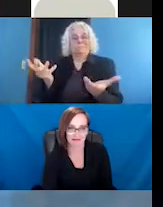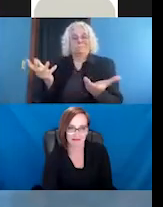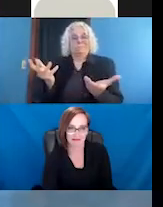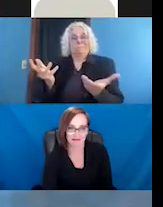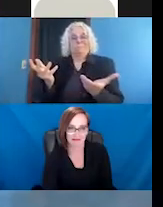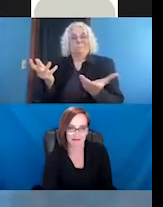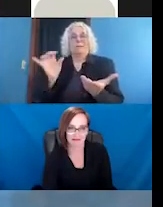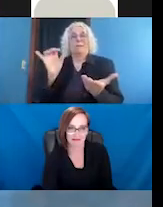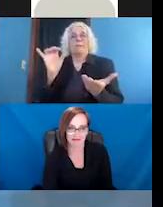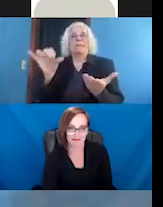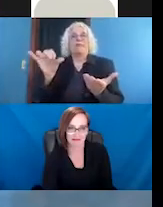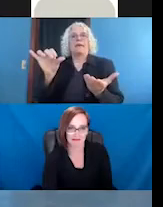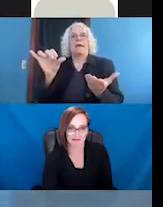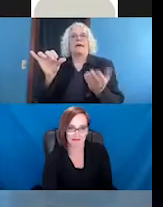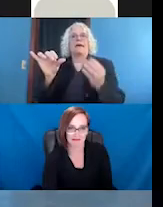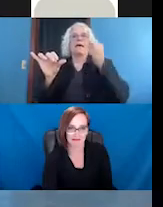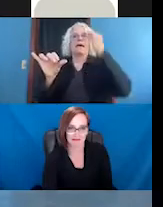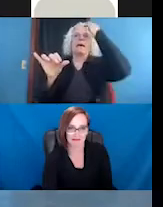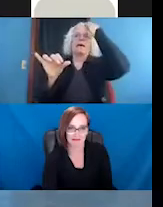of